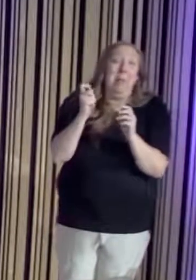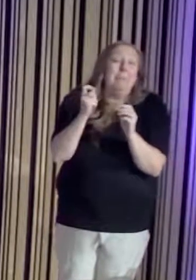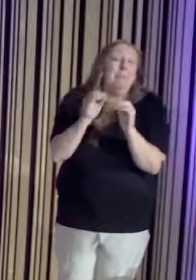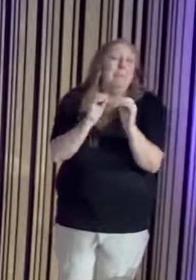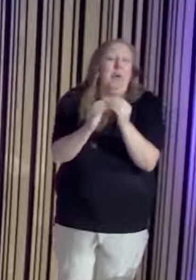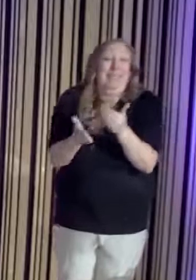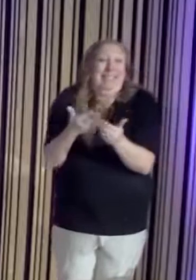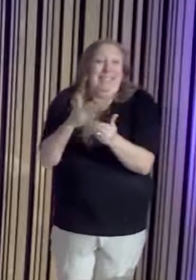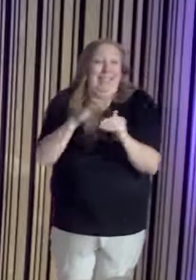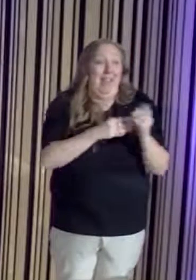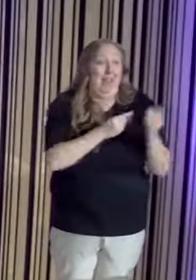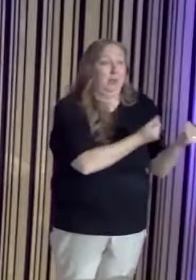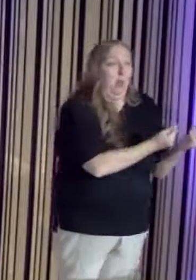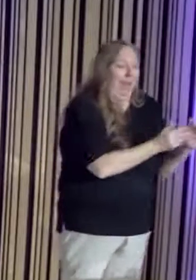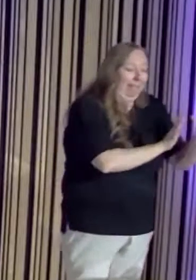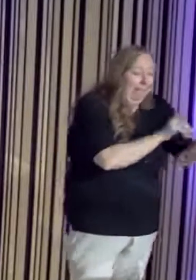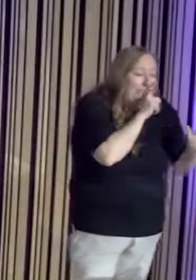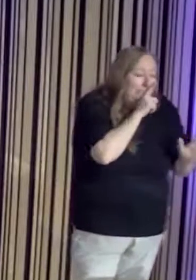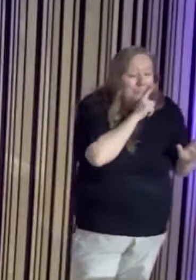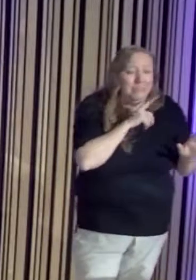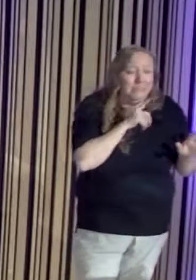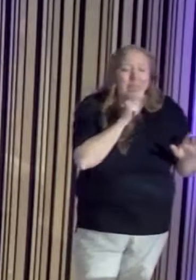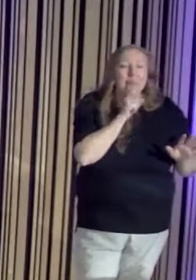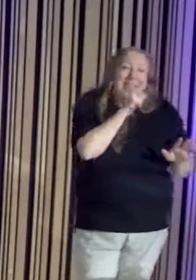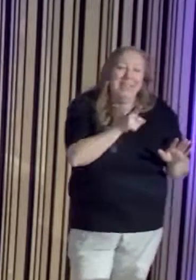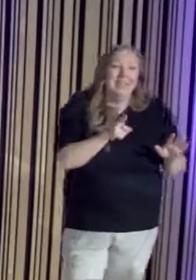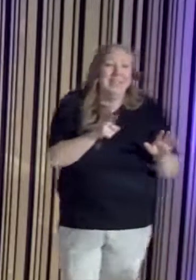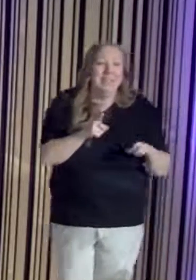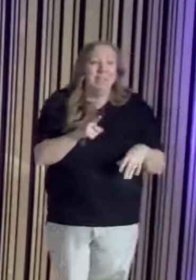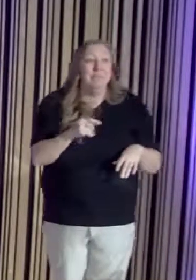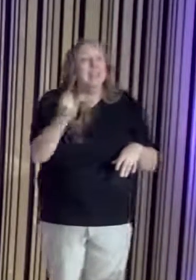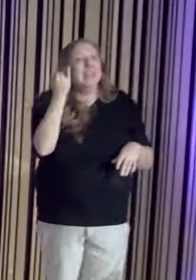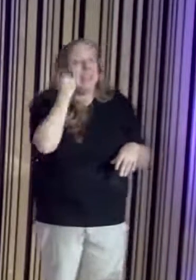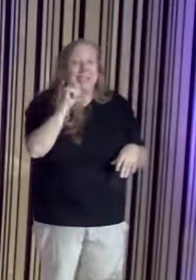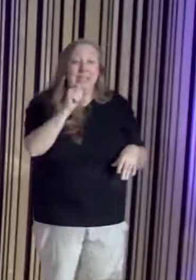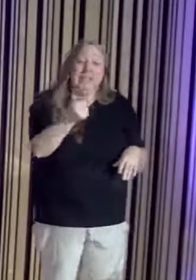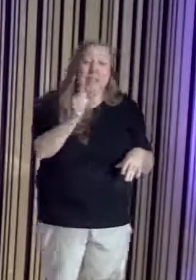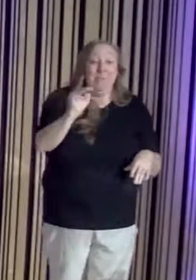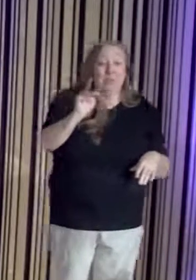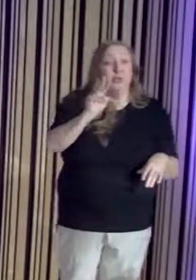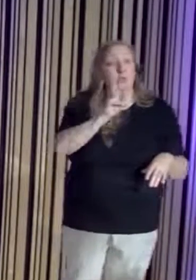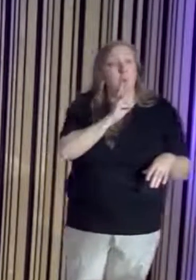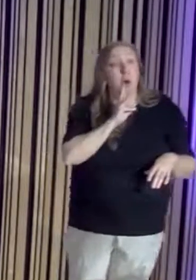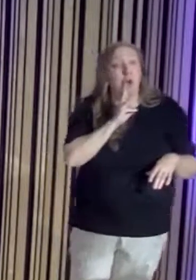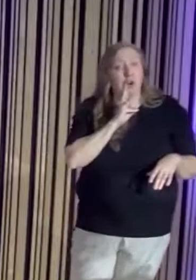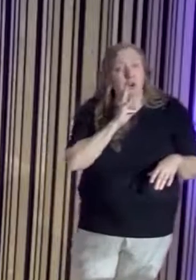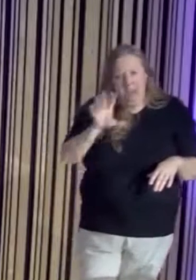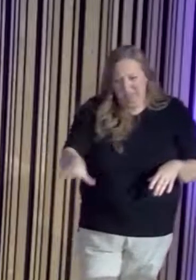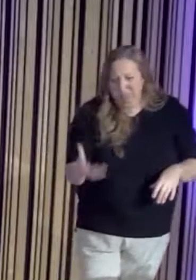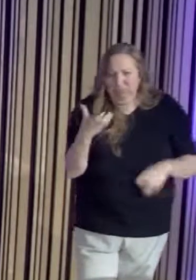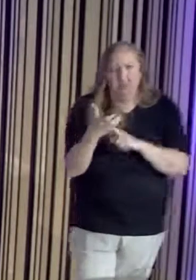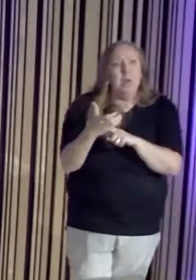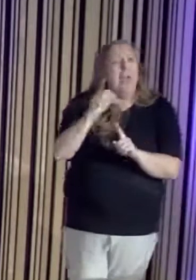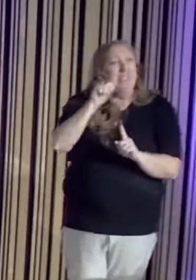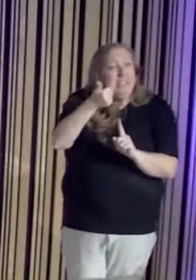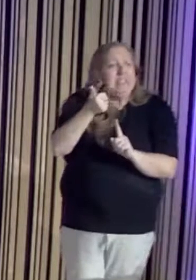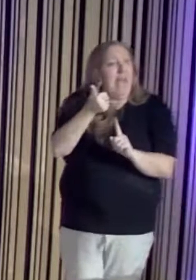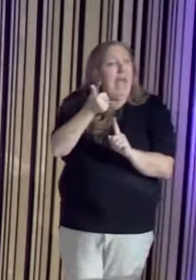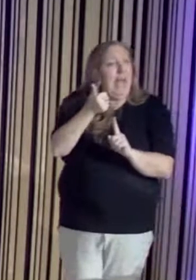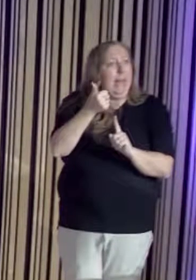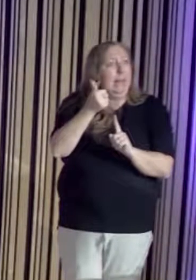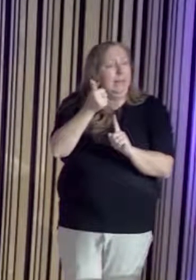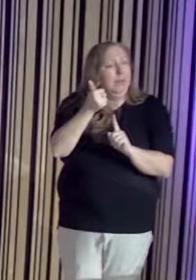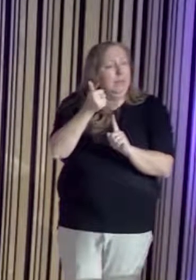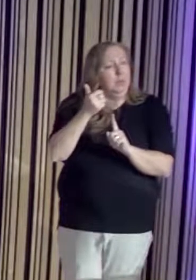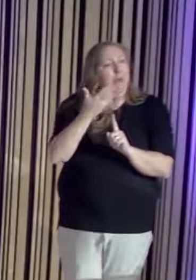are drifting. Even though there's all the, well, but there's still, you take 10 liters of water and you've got a good representation of the diversity there. I see. If you take a core of